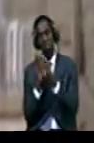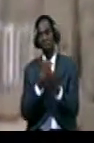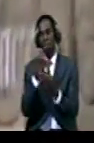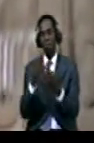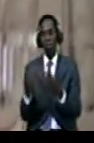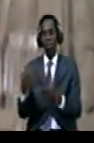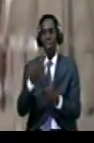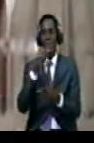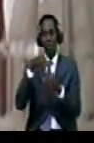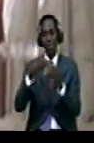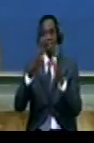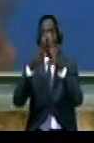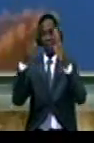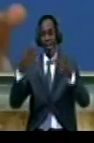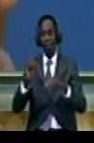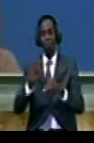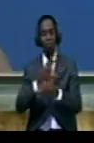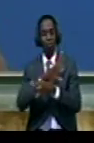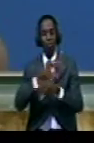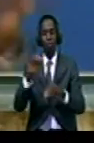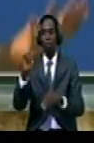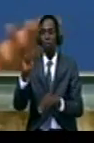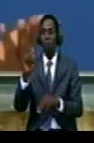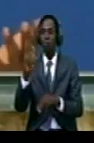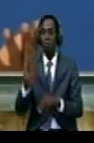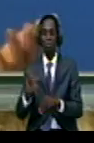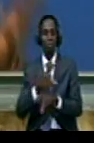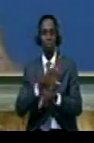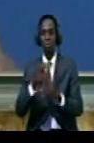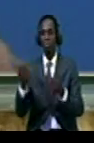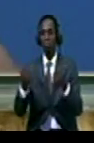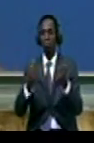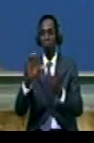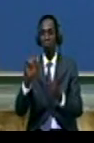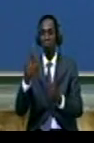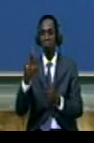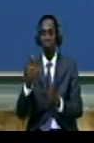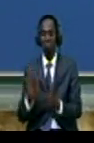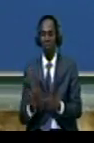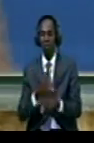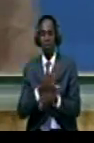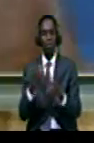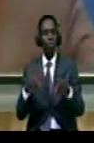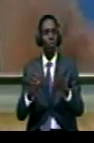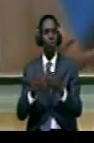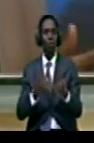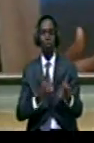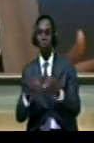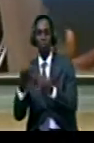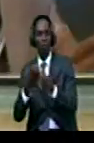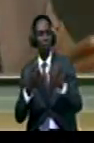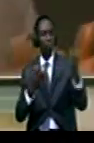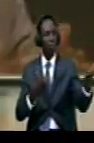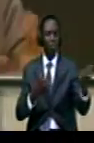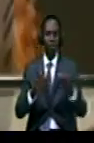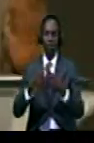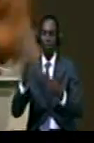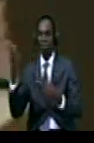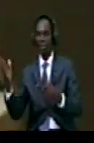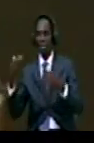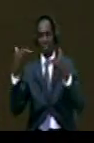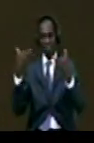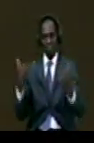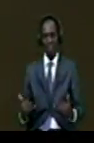houses, when there are no taxis, there are no cars, and there's no way to move from here to there, now